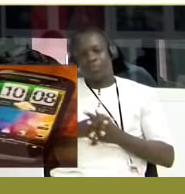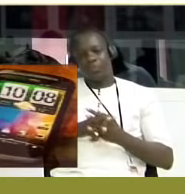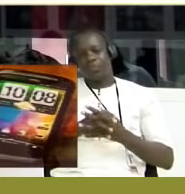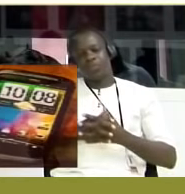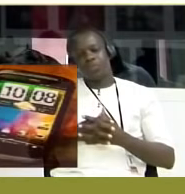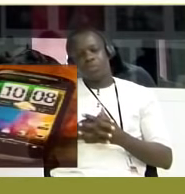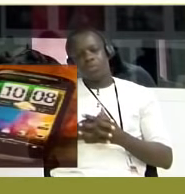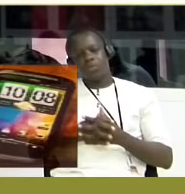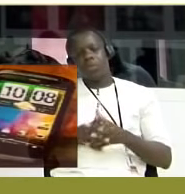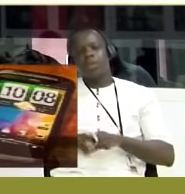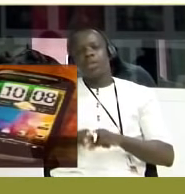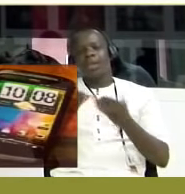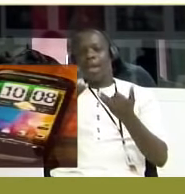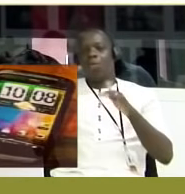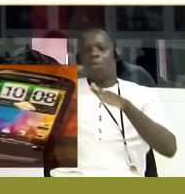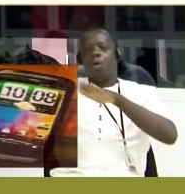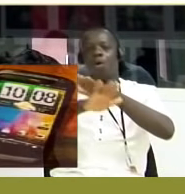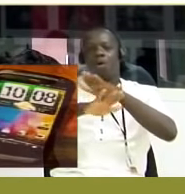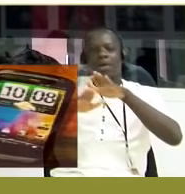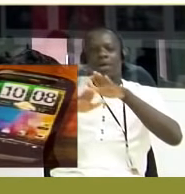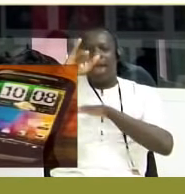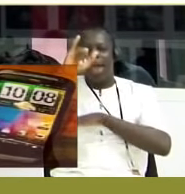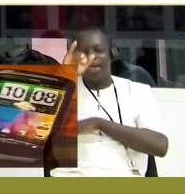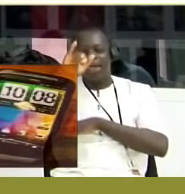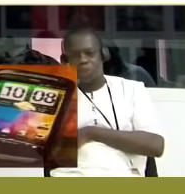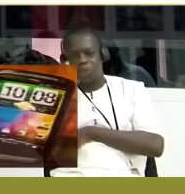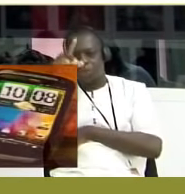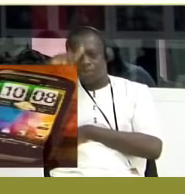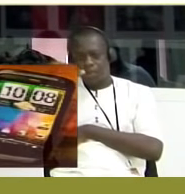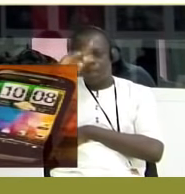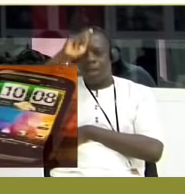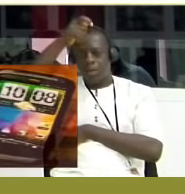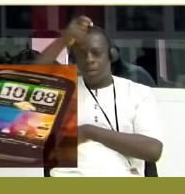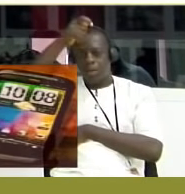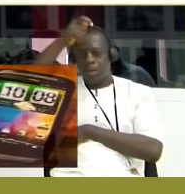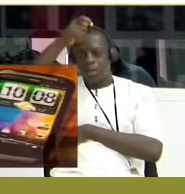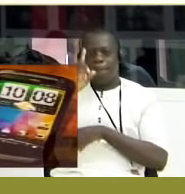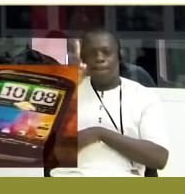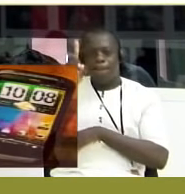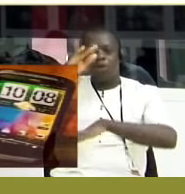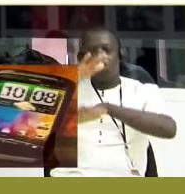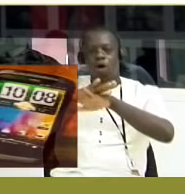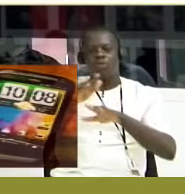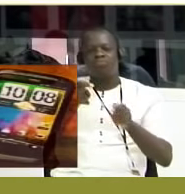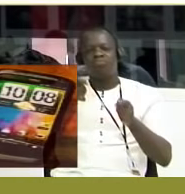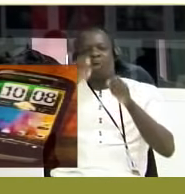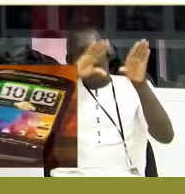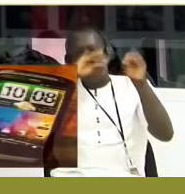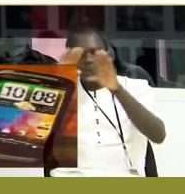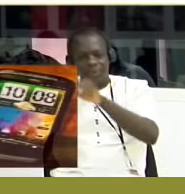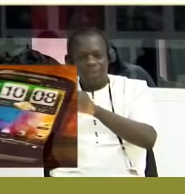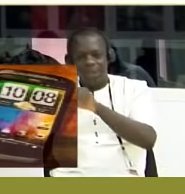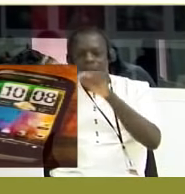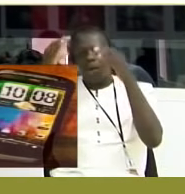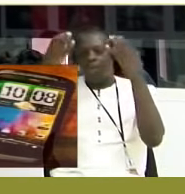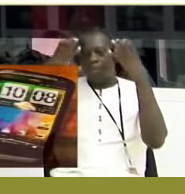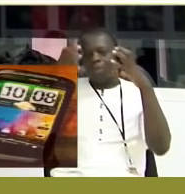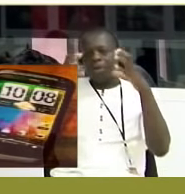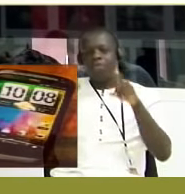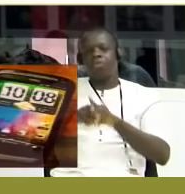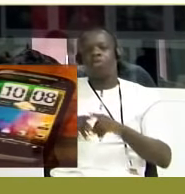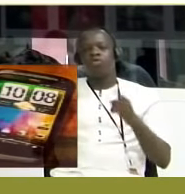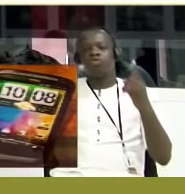is under the Inspector General of Police, but on operational matters to the Commissioner